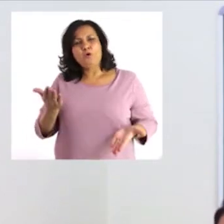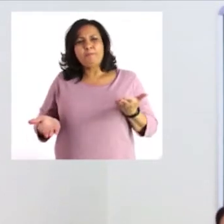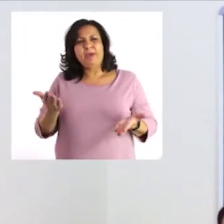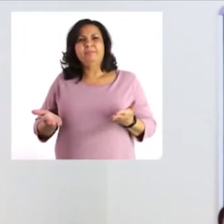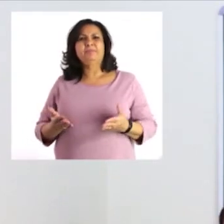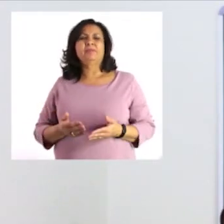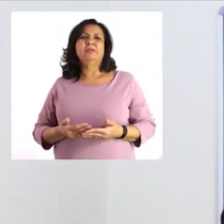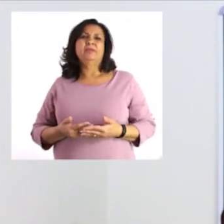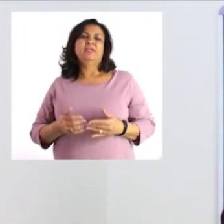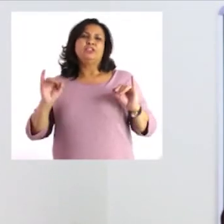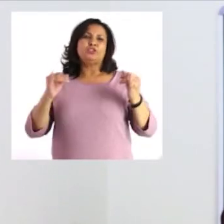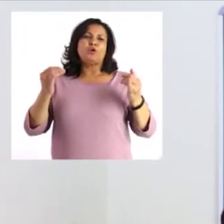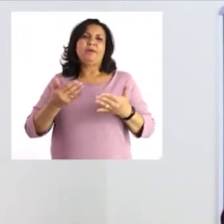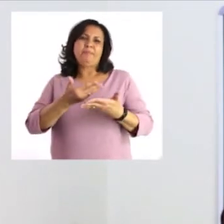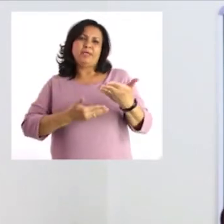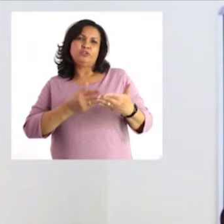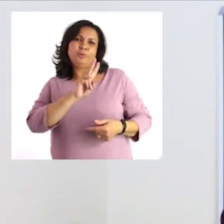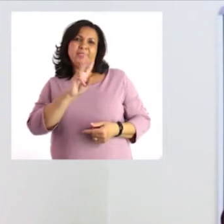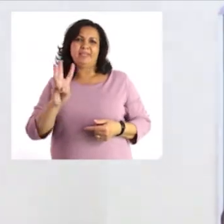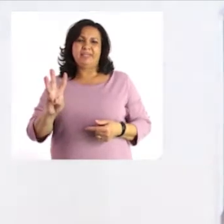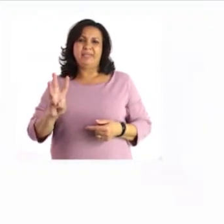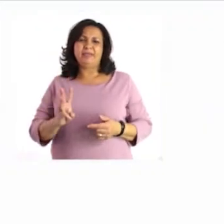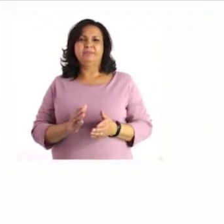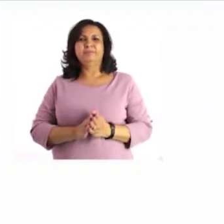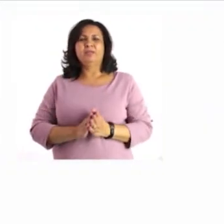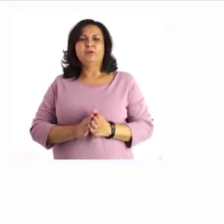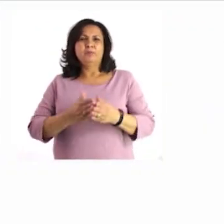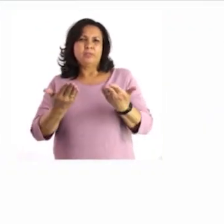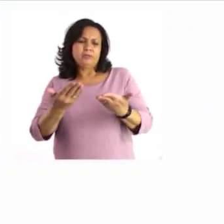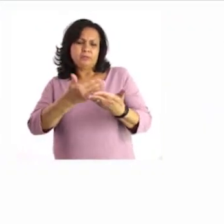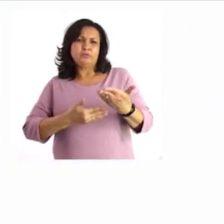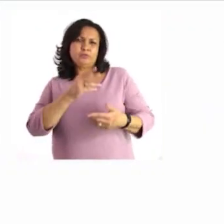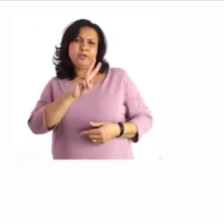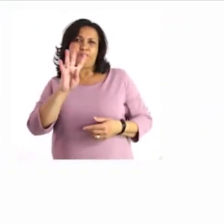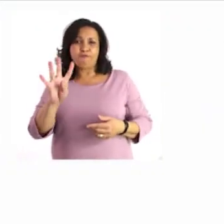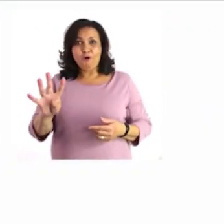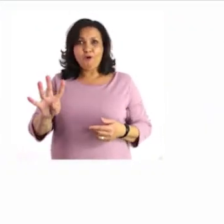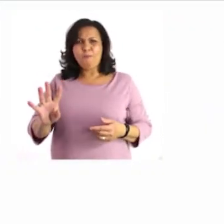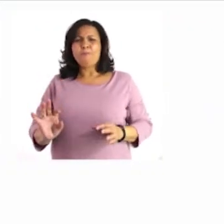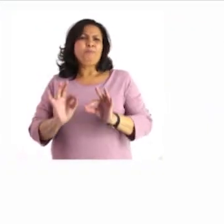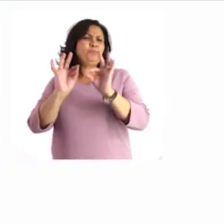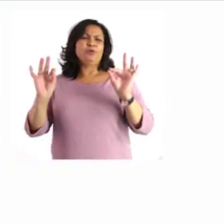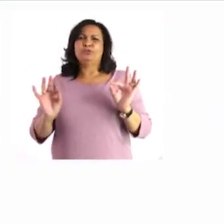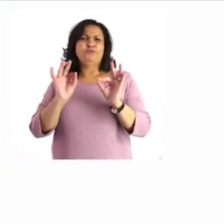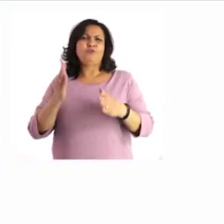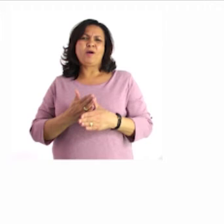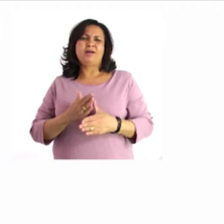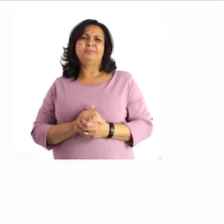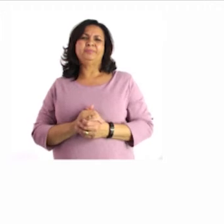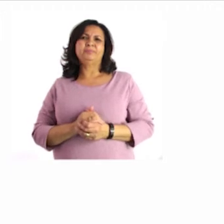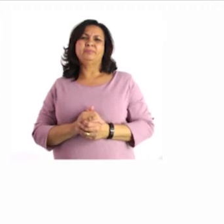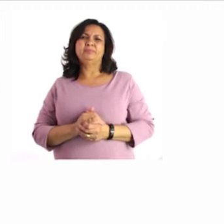23, because if we turn to page 24, we have a lovely exercise for you. Just